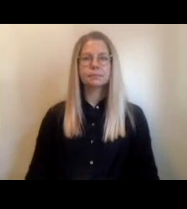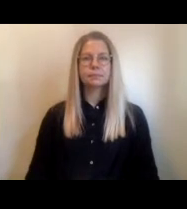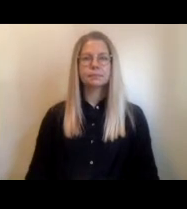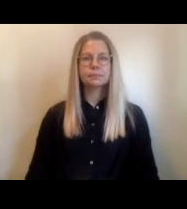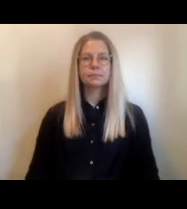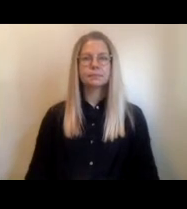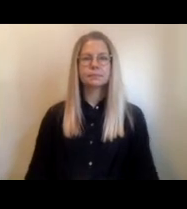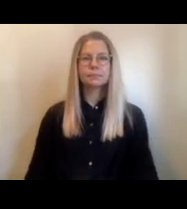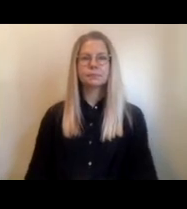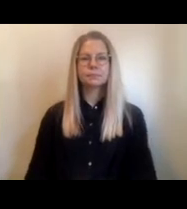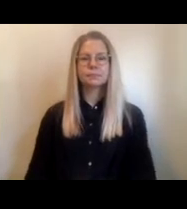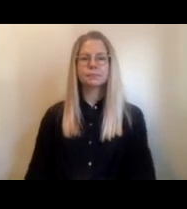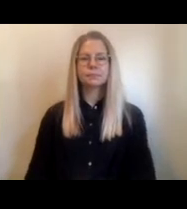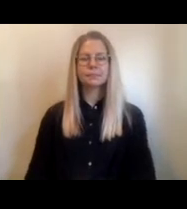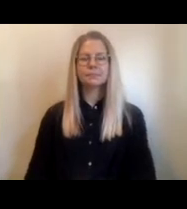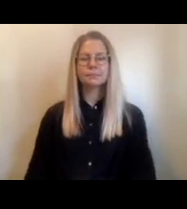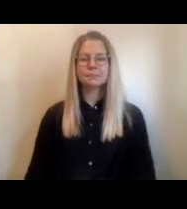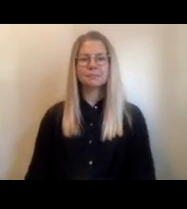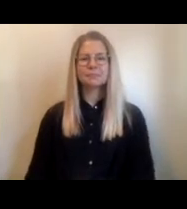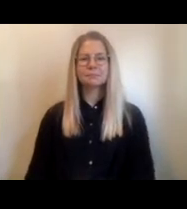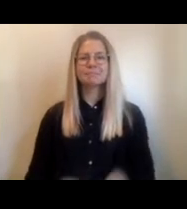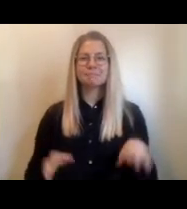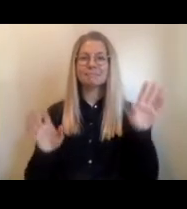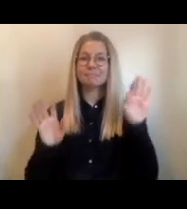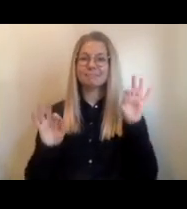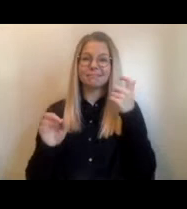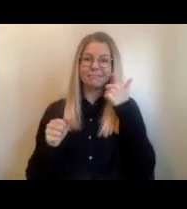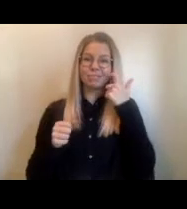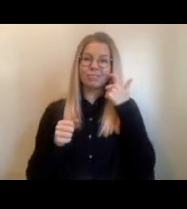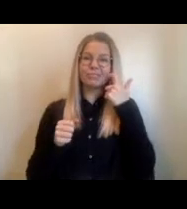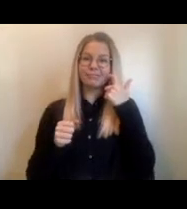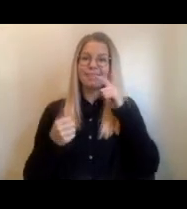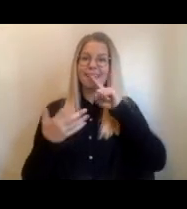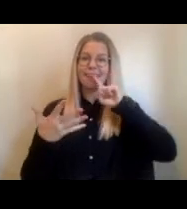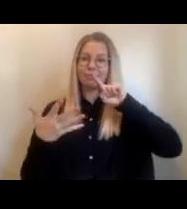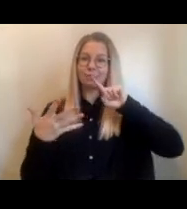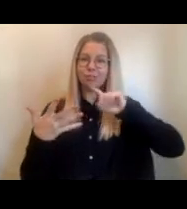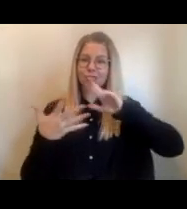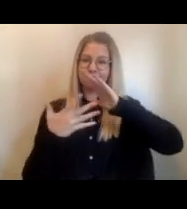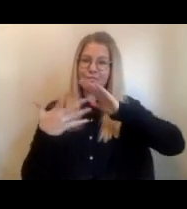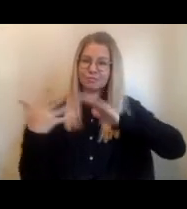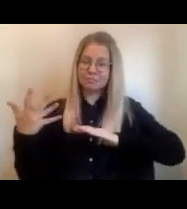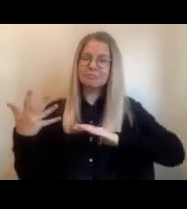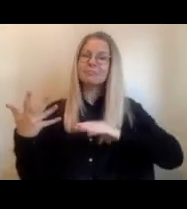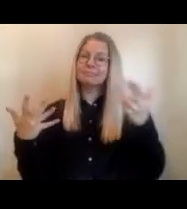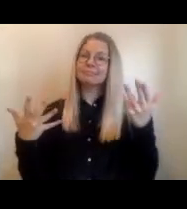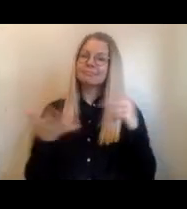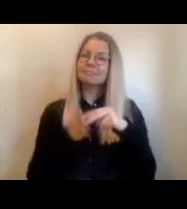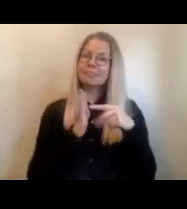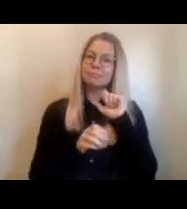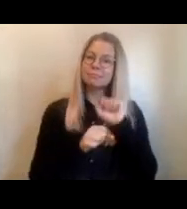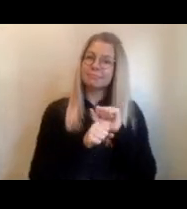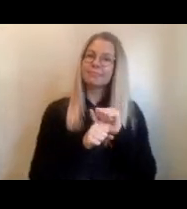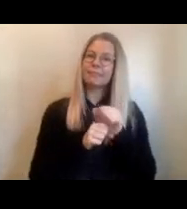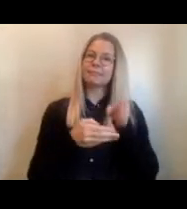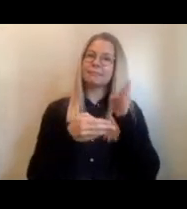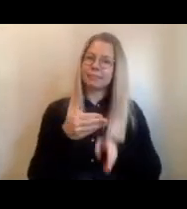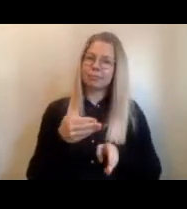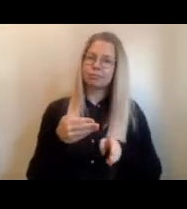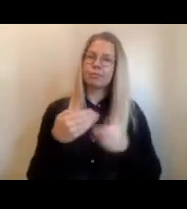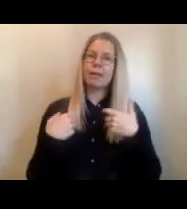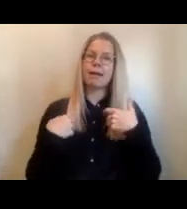Okay, well, congratulations, folks. You have just gone through the Health and Resiliency Questionnaire. This